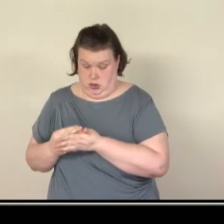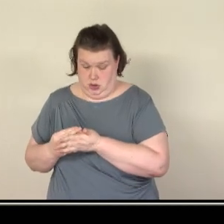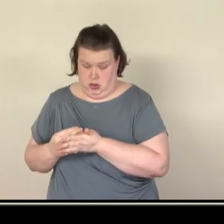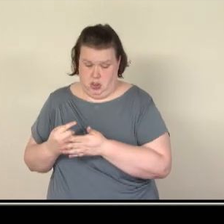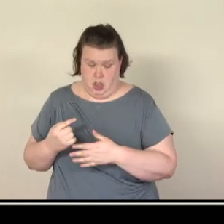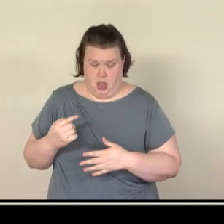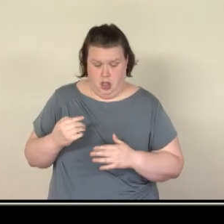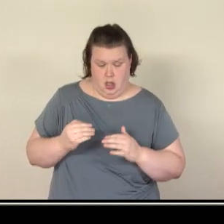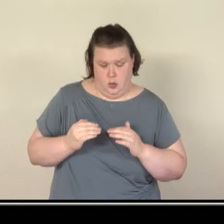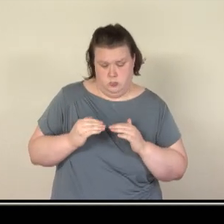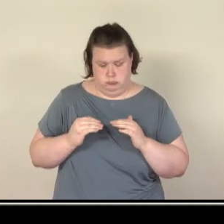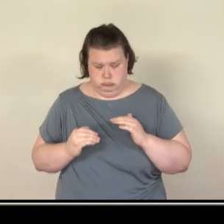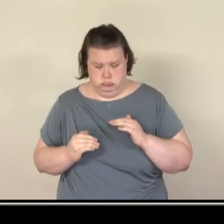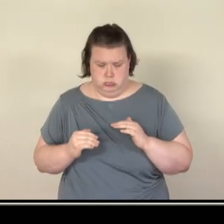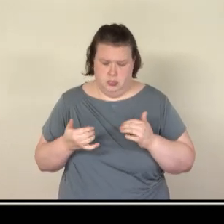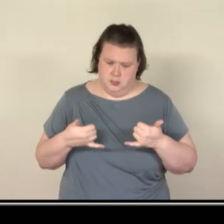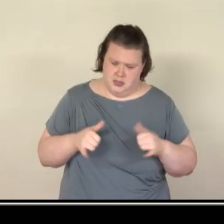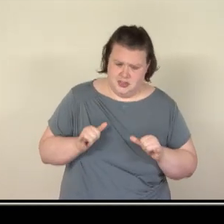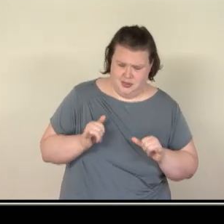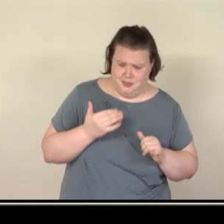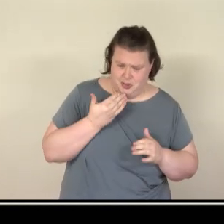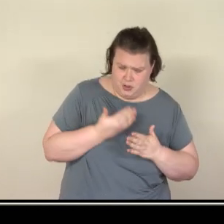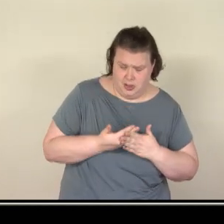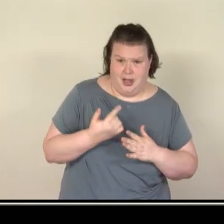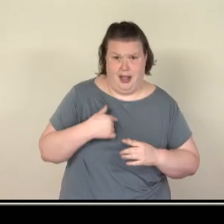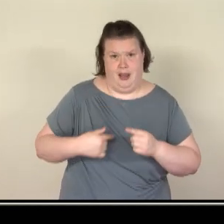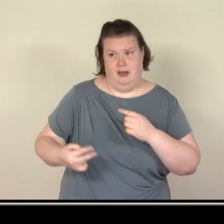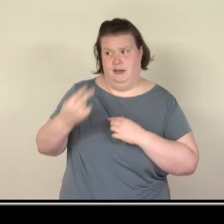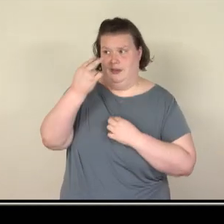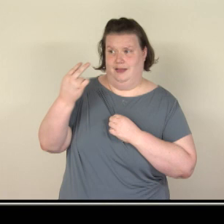back to that year when we were almost broke.